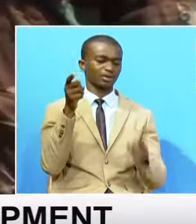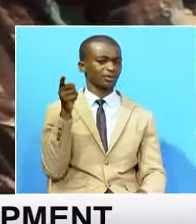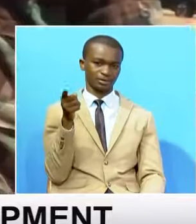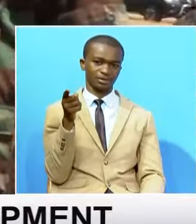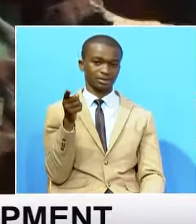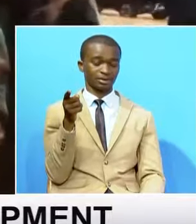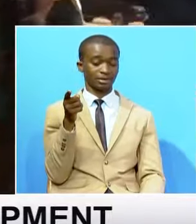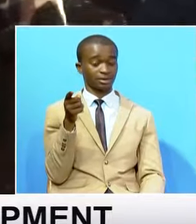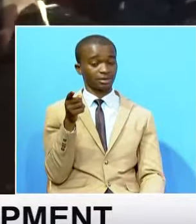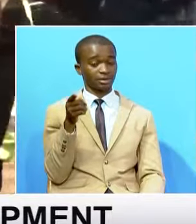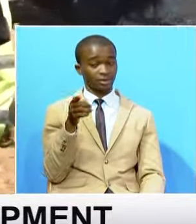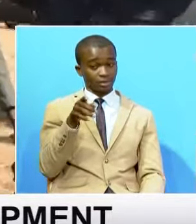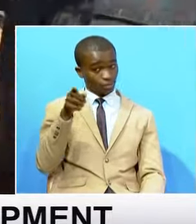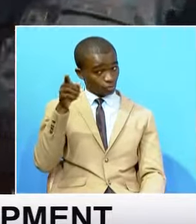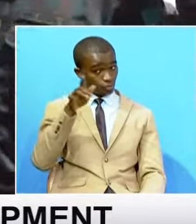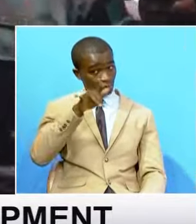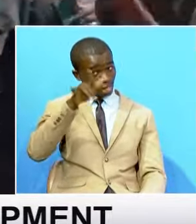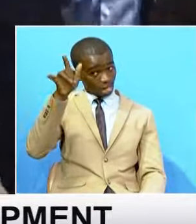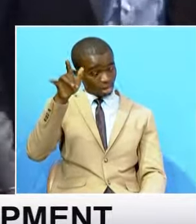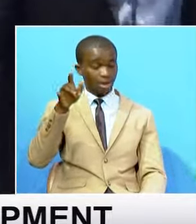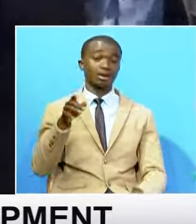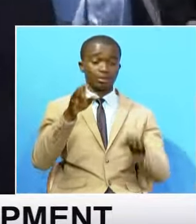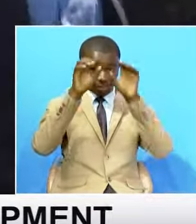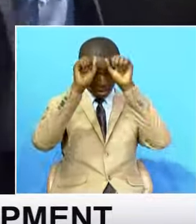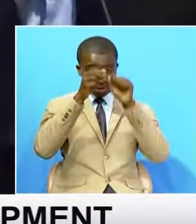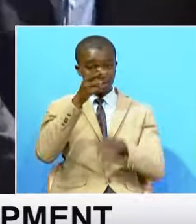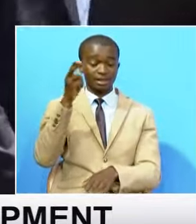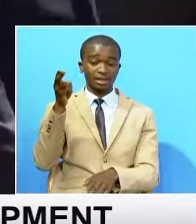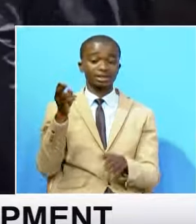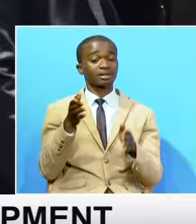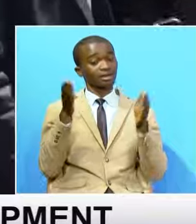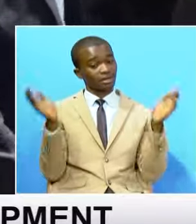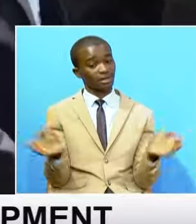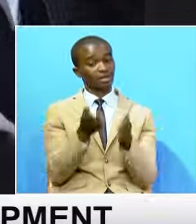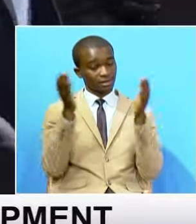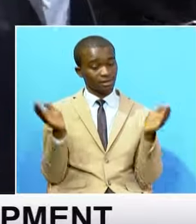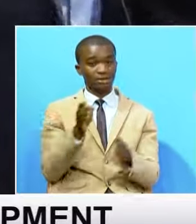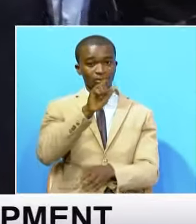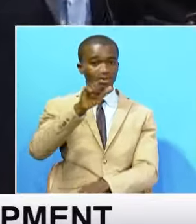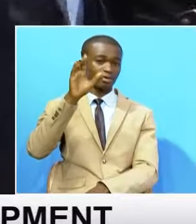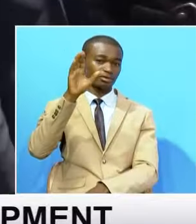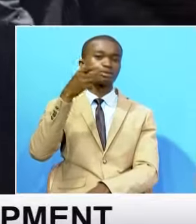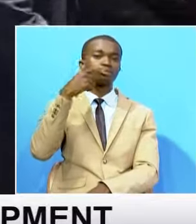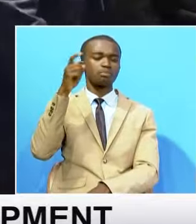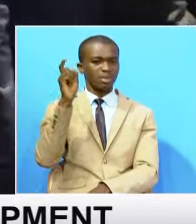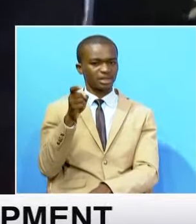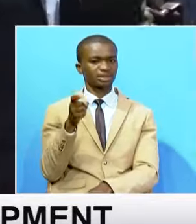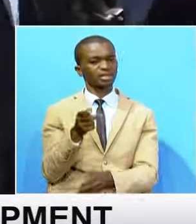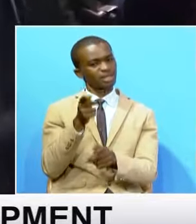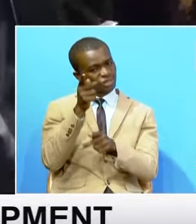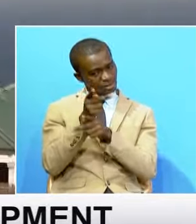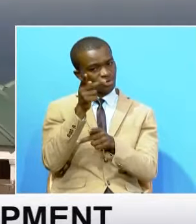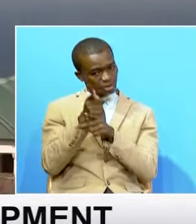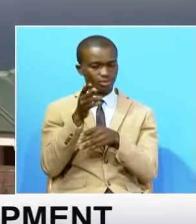the need for Lwapula province to be a leading fish producer across the country. The president observed that with so many water bodies in the